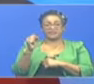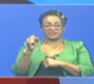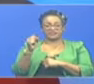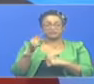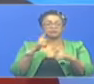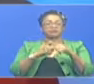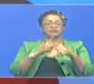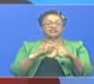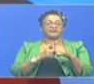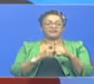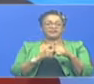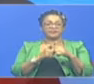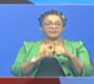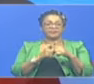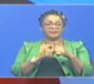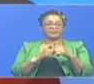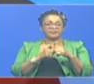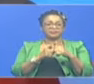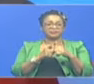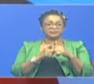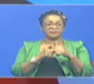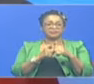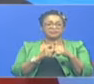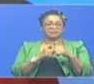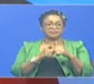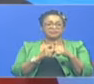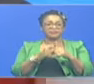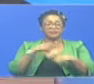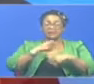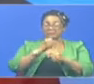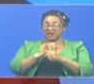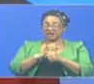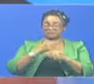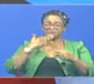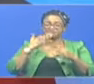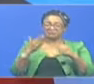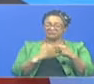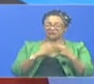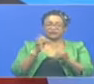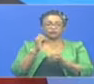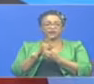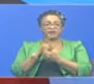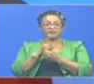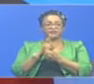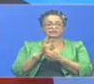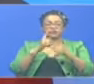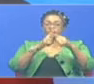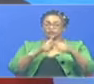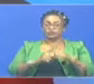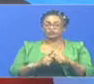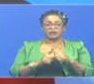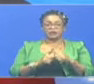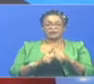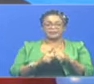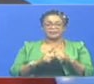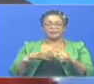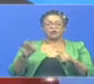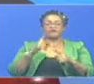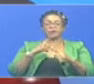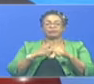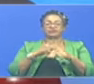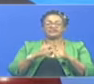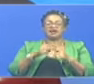for coronavirus. This brings to 912 the total number of positive